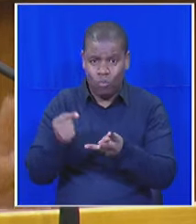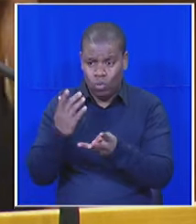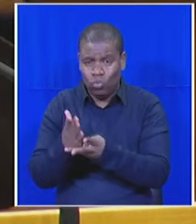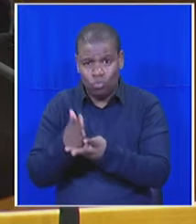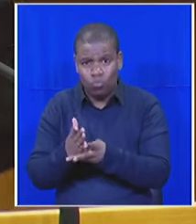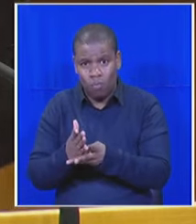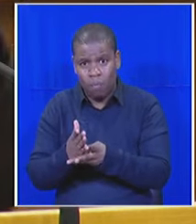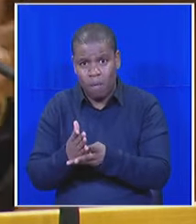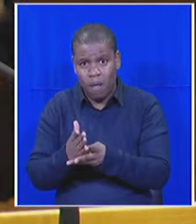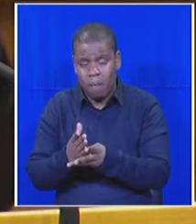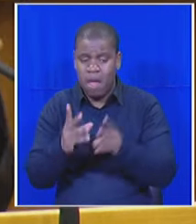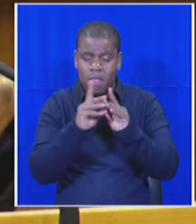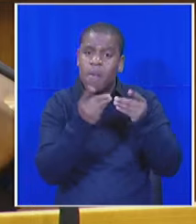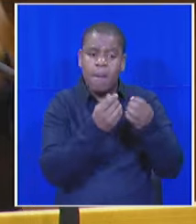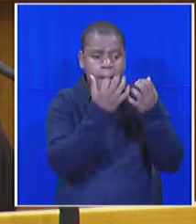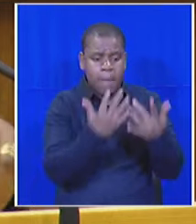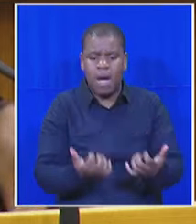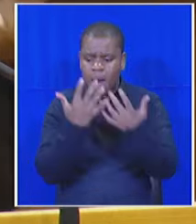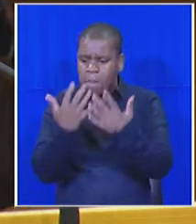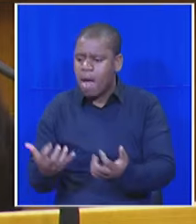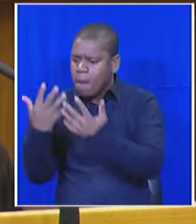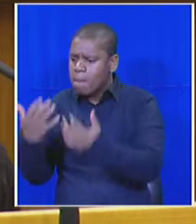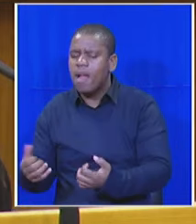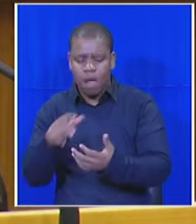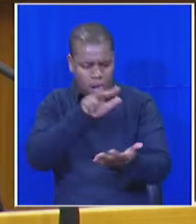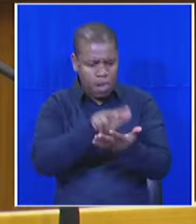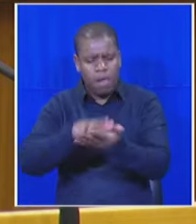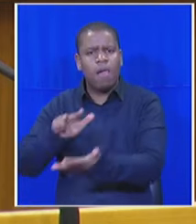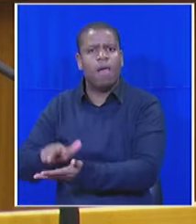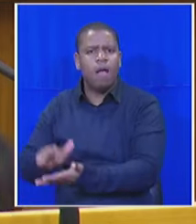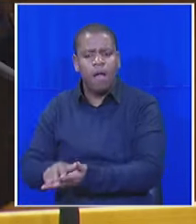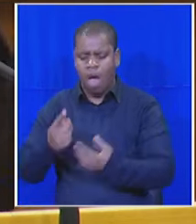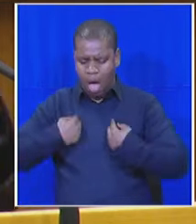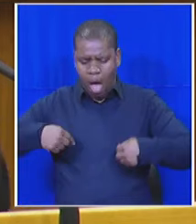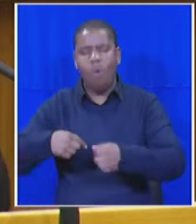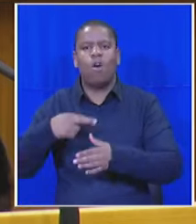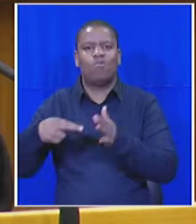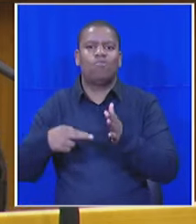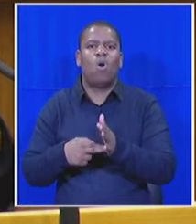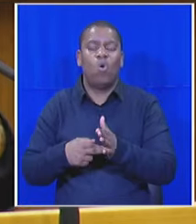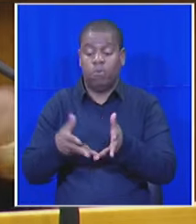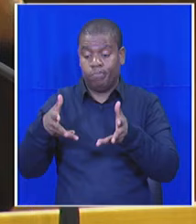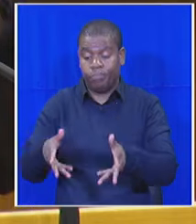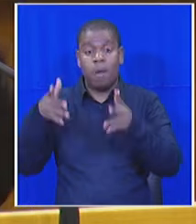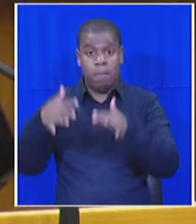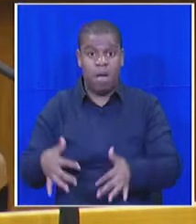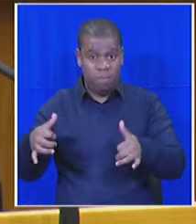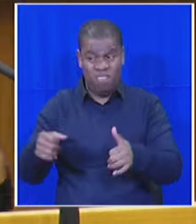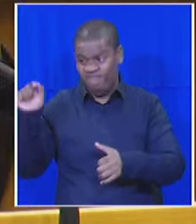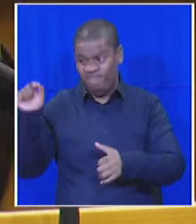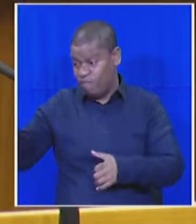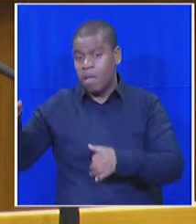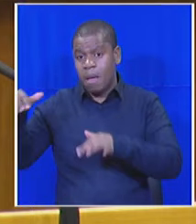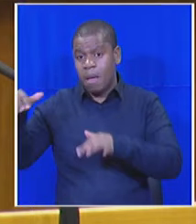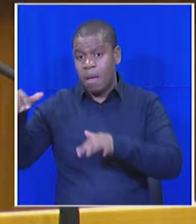departments lefaka wonke ama departments la khona kule live la South Africa. La bantu bakithi khona bathola